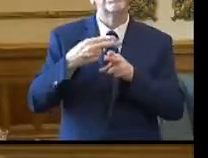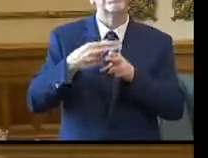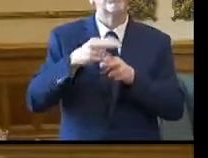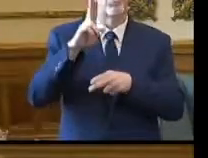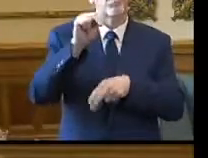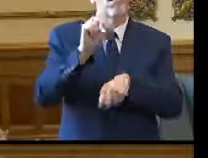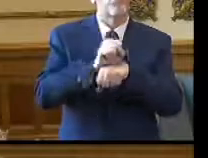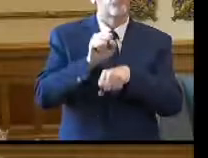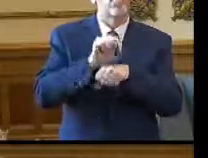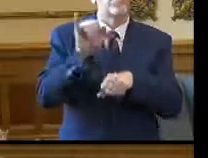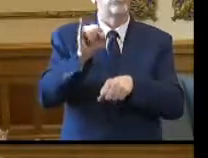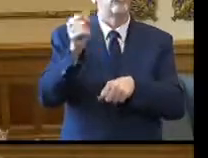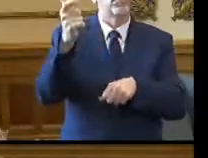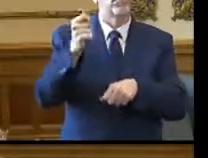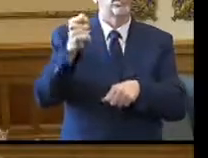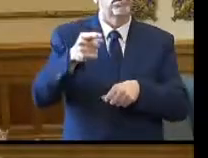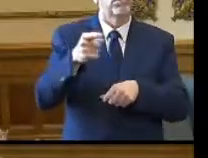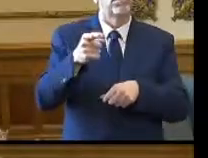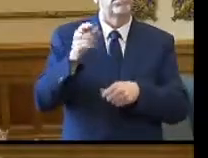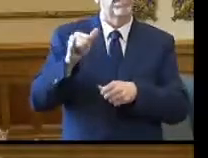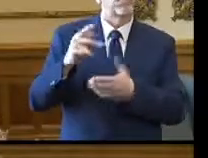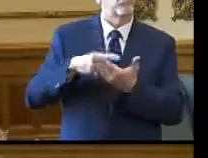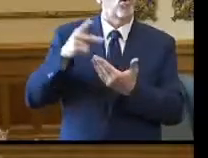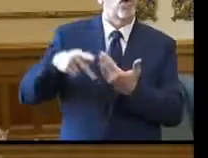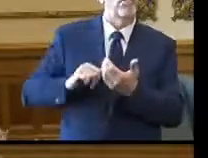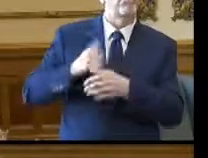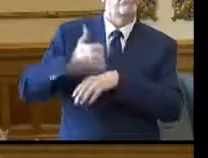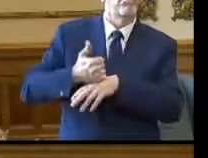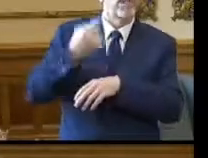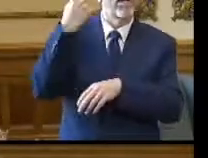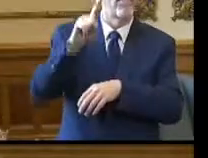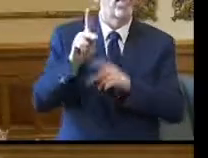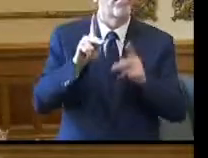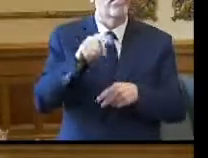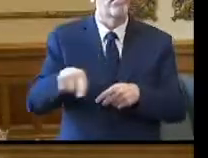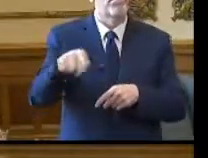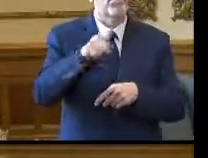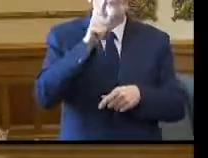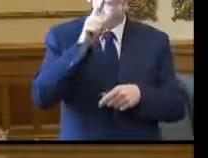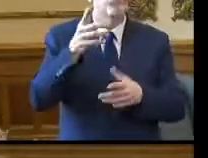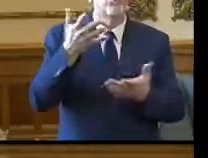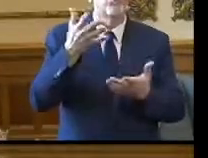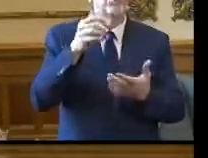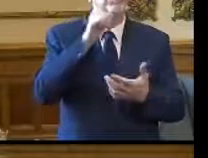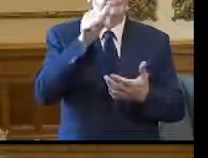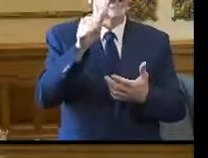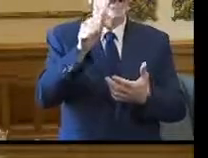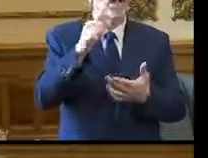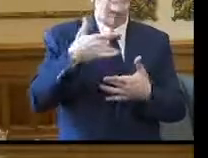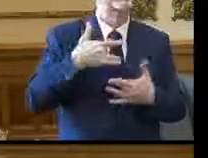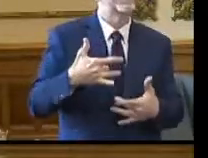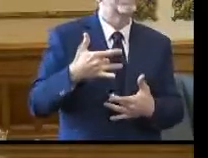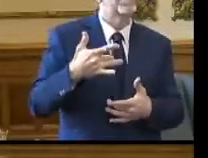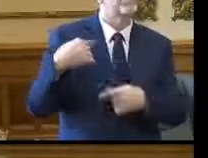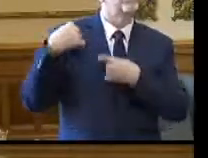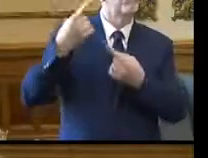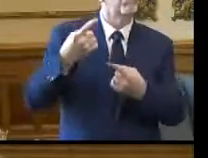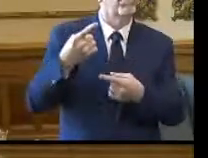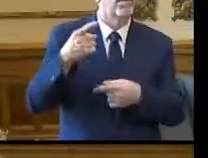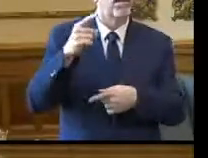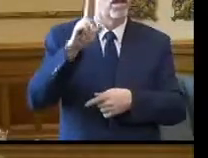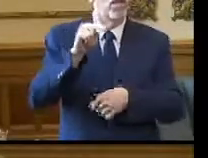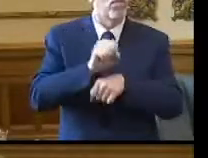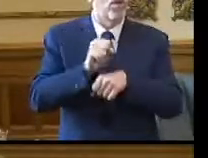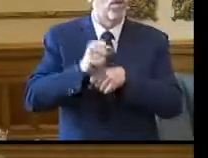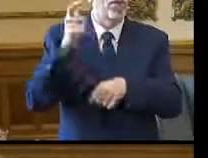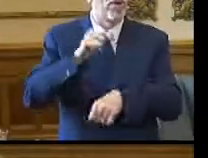unemployment insurance, a program that's for individuals who do not otherwise normally qualify for unemployment